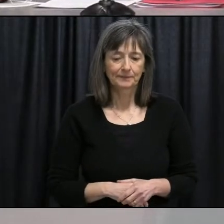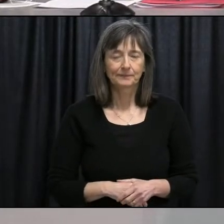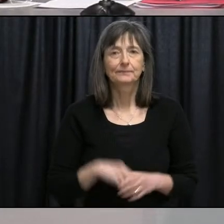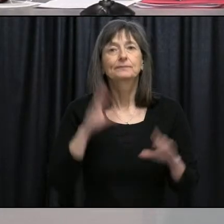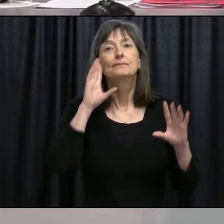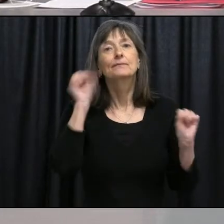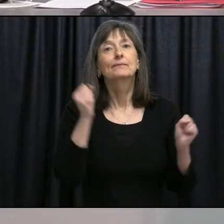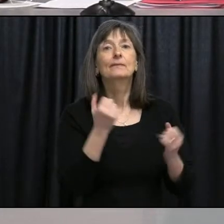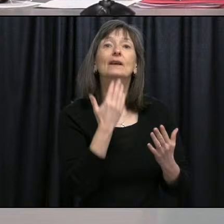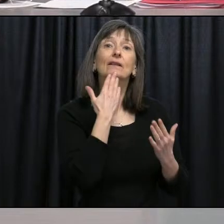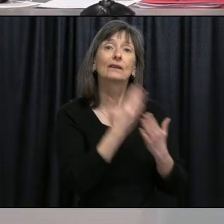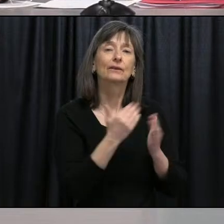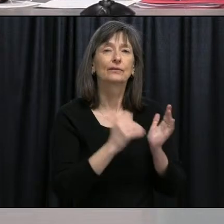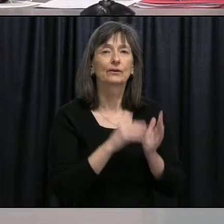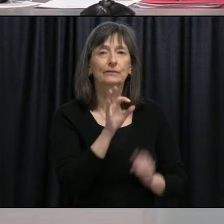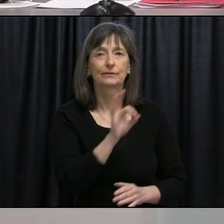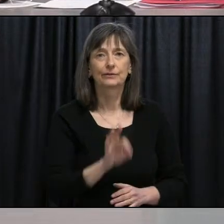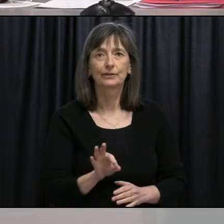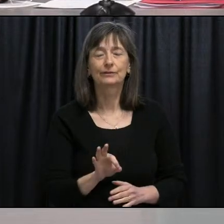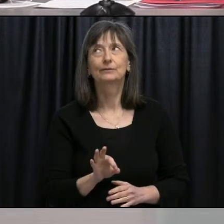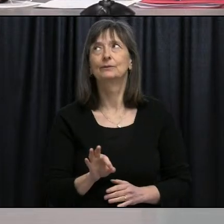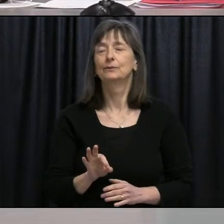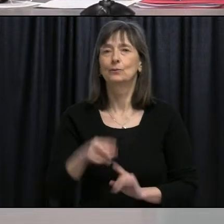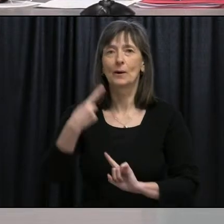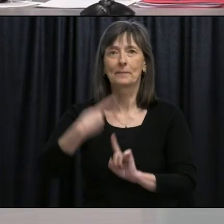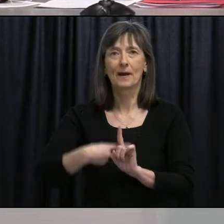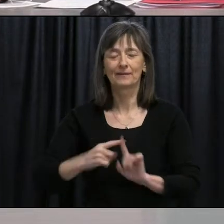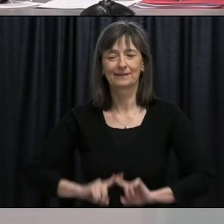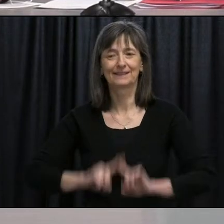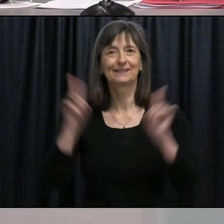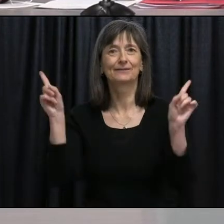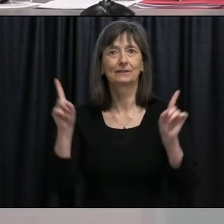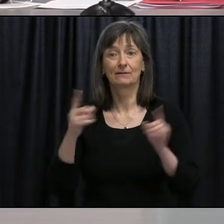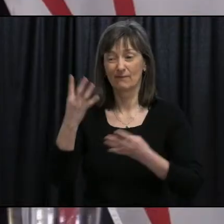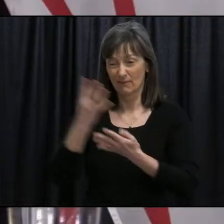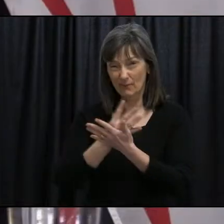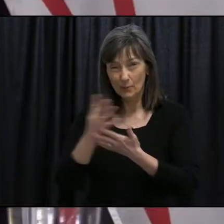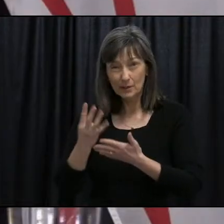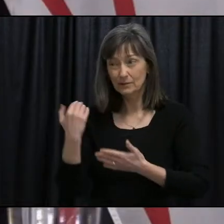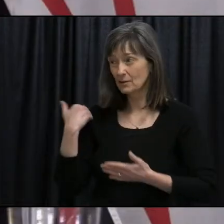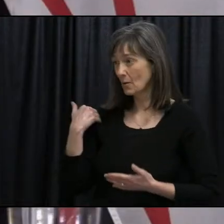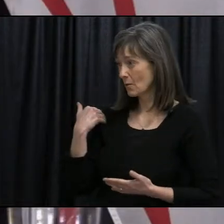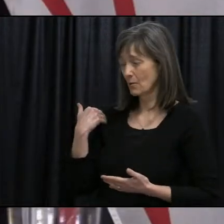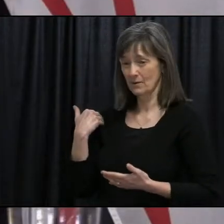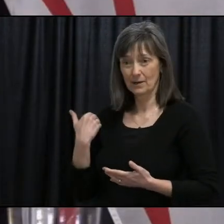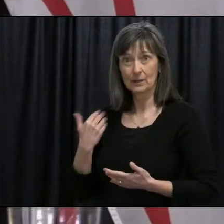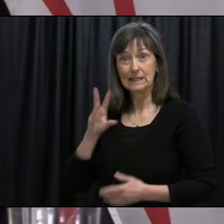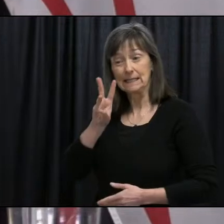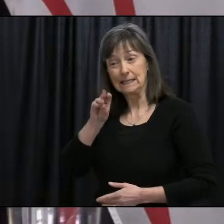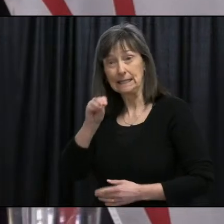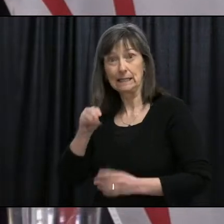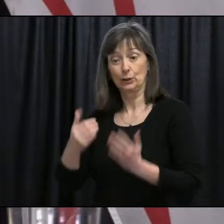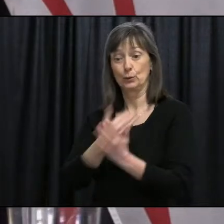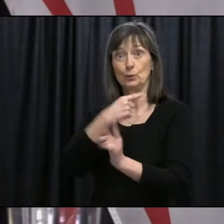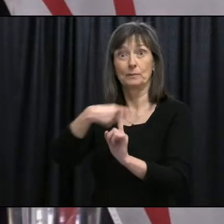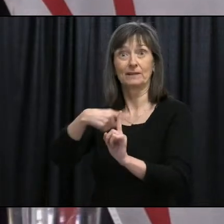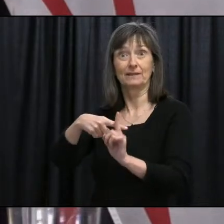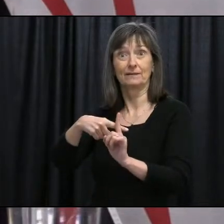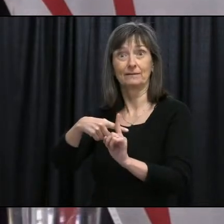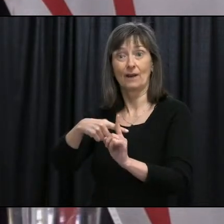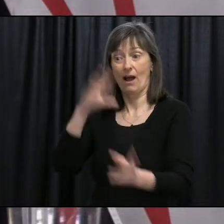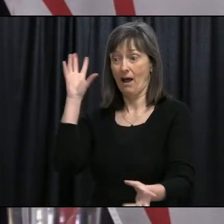Well, thank you, Dr. Fitzgerald. What a difference a month can make indeed. Just 4 weeks ago, we had 60 new cases with a